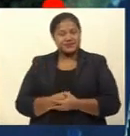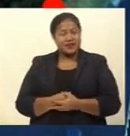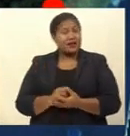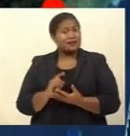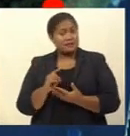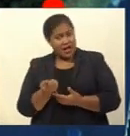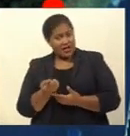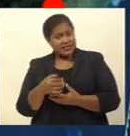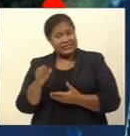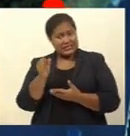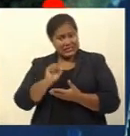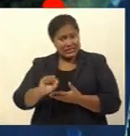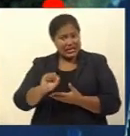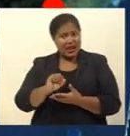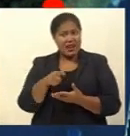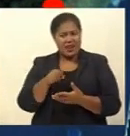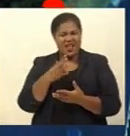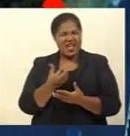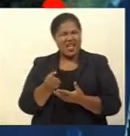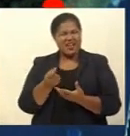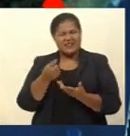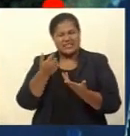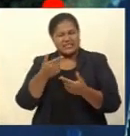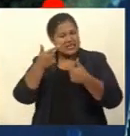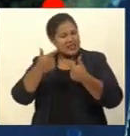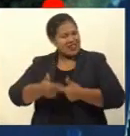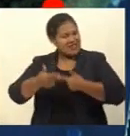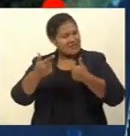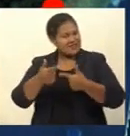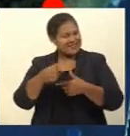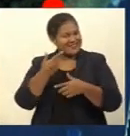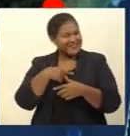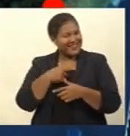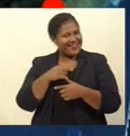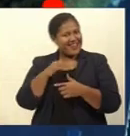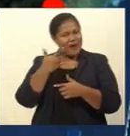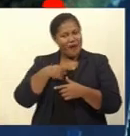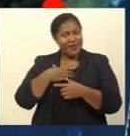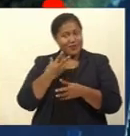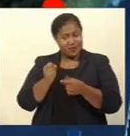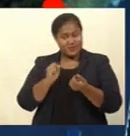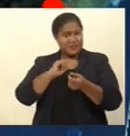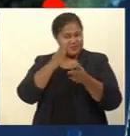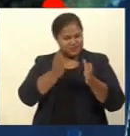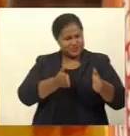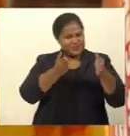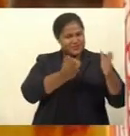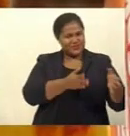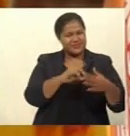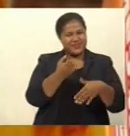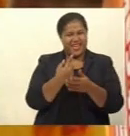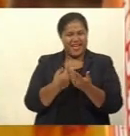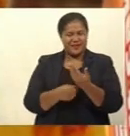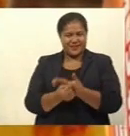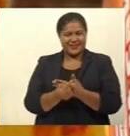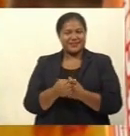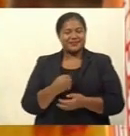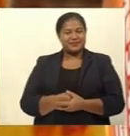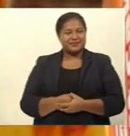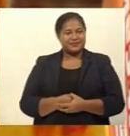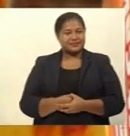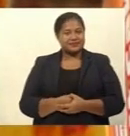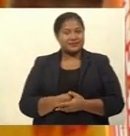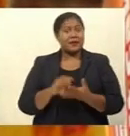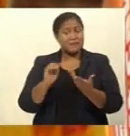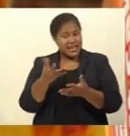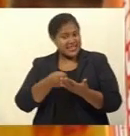but still they only supply a limit because they are also concerned of the consumers at the same time. Although the expenses